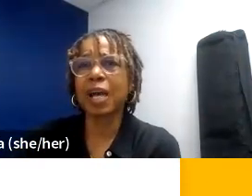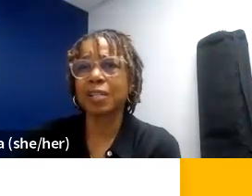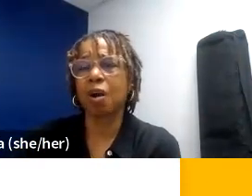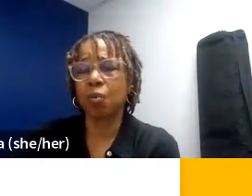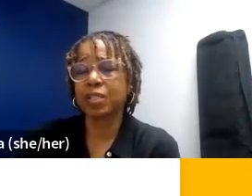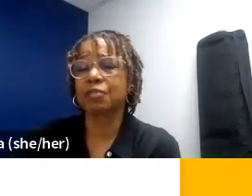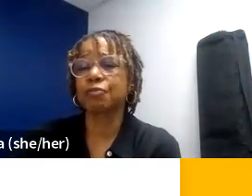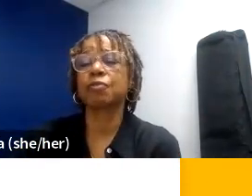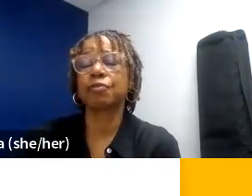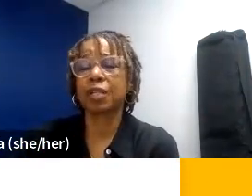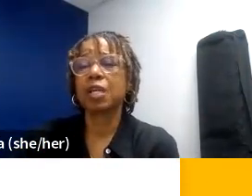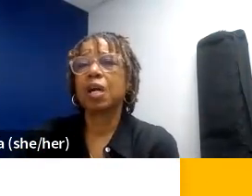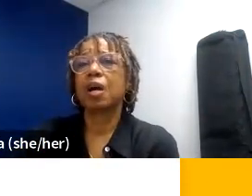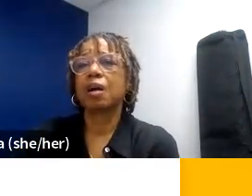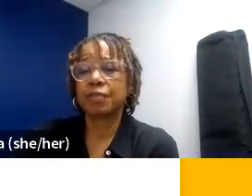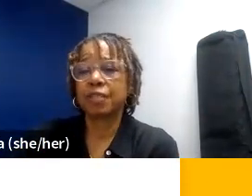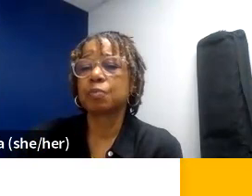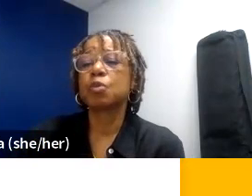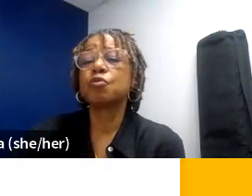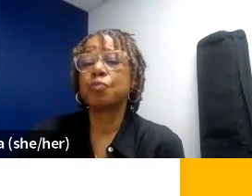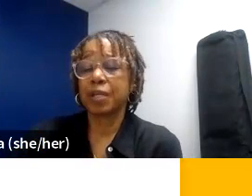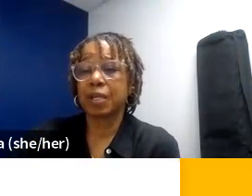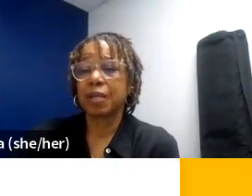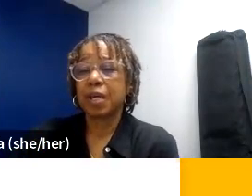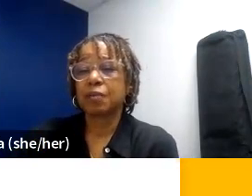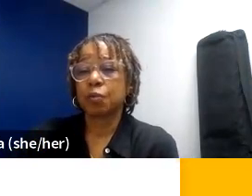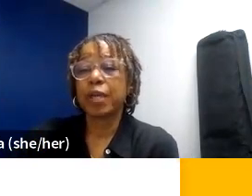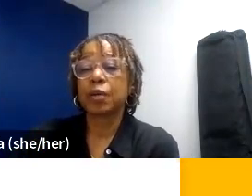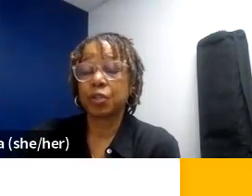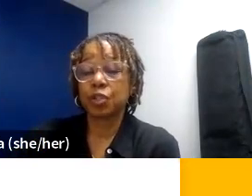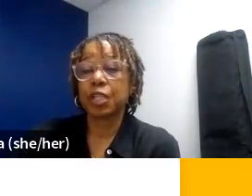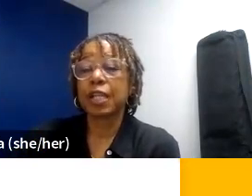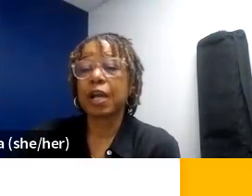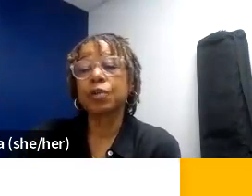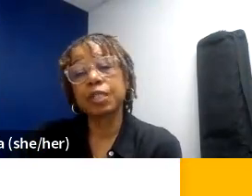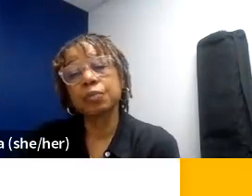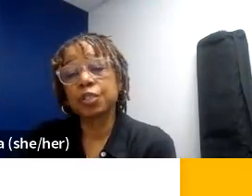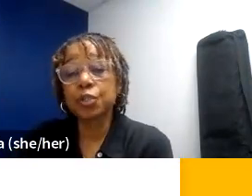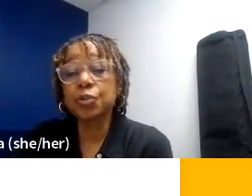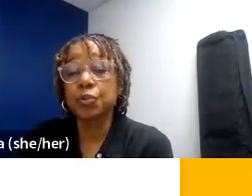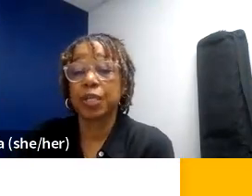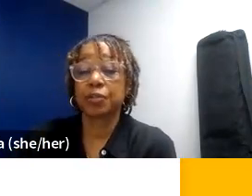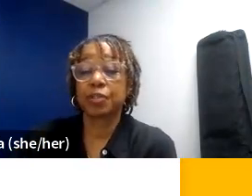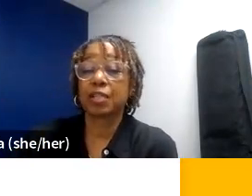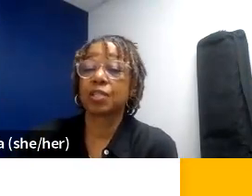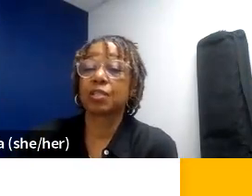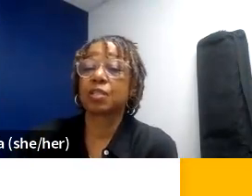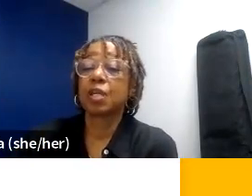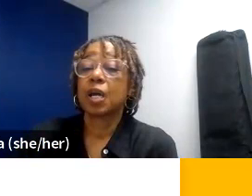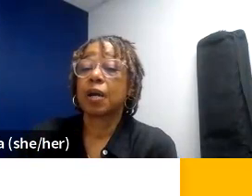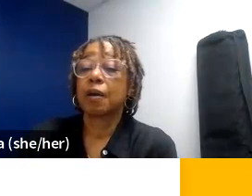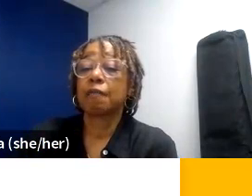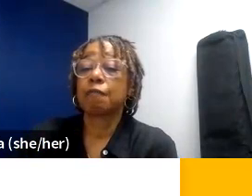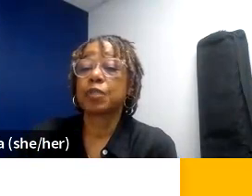we are not always in the forefront of this movement the way that we should. And now we're dealing with two